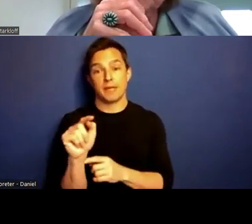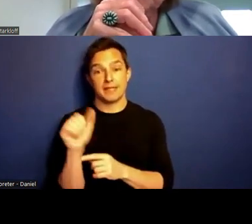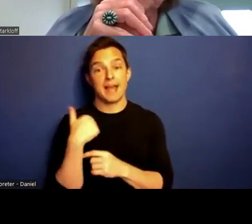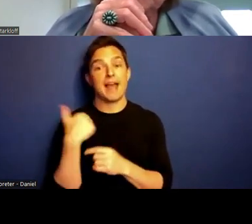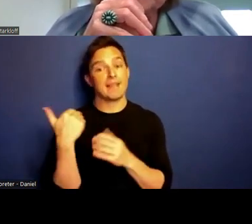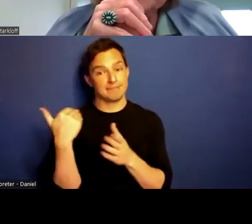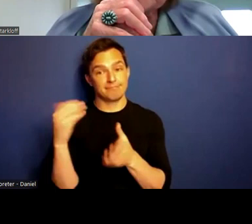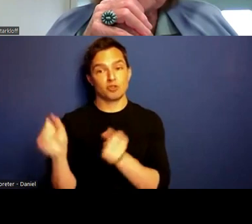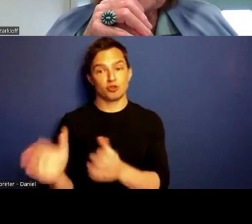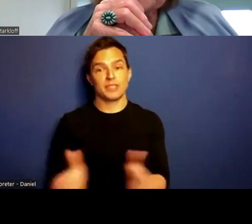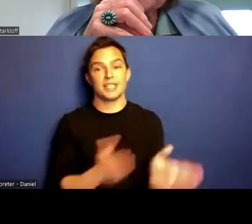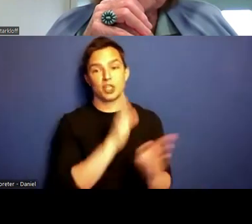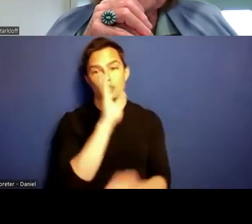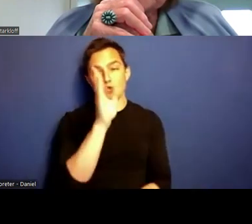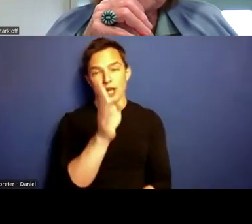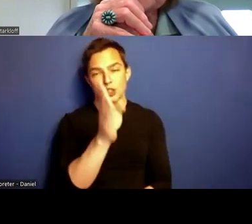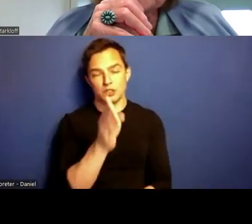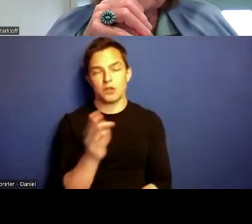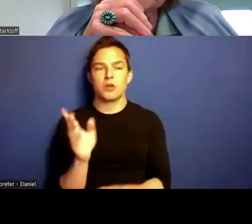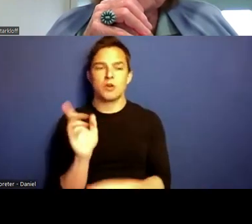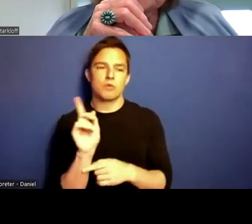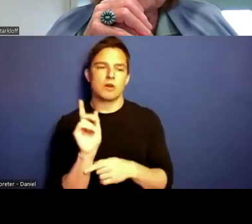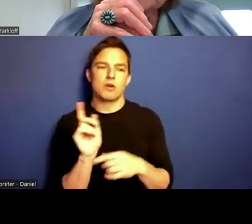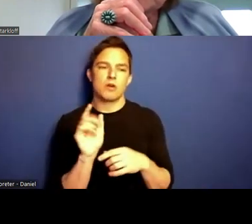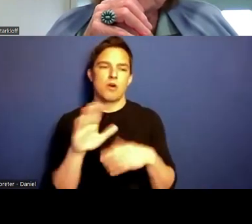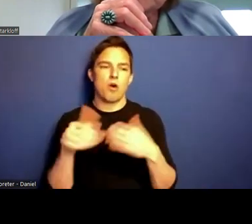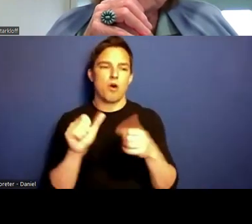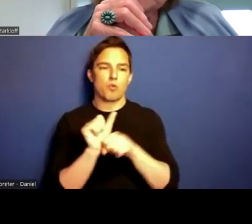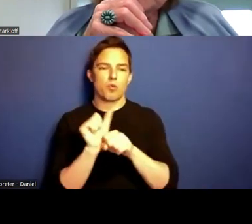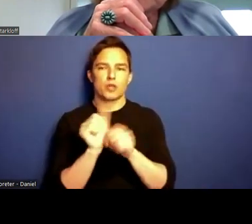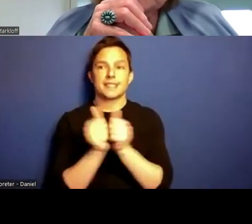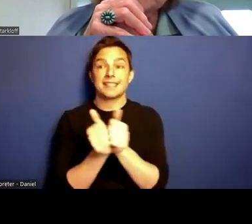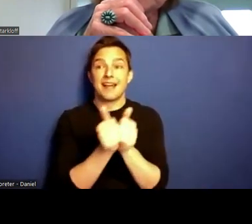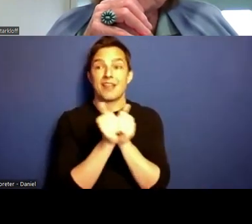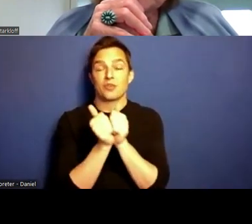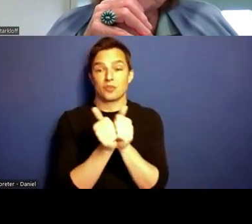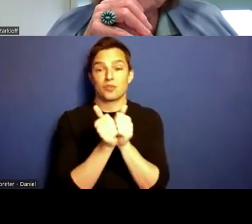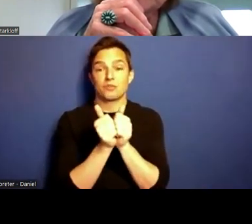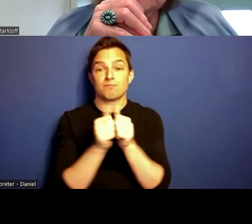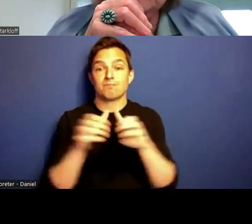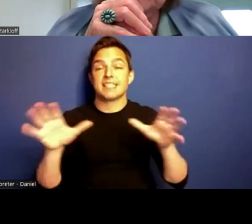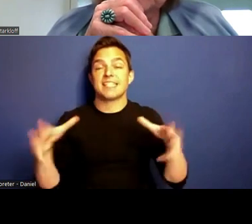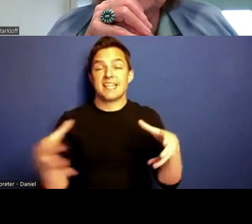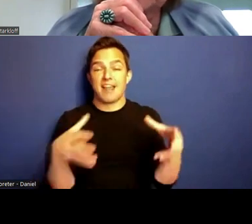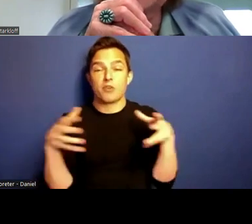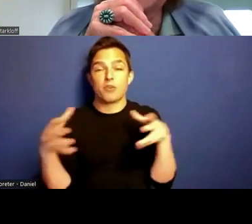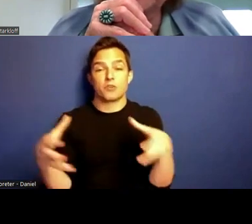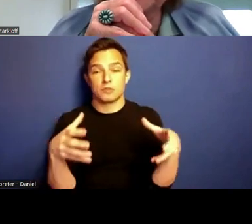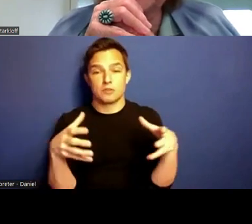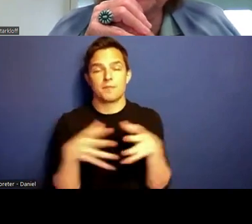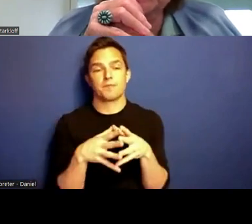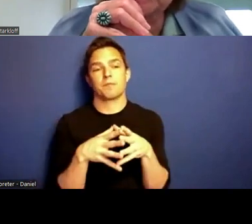strategic direction where we are working together, all together,